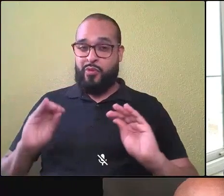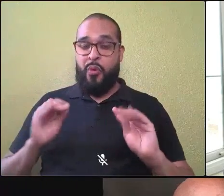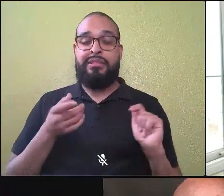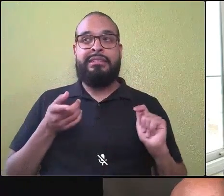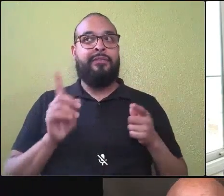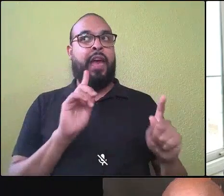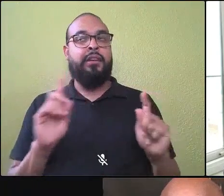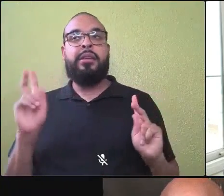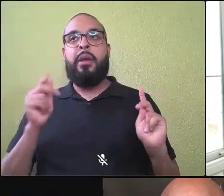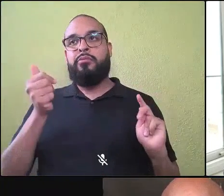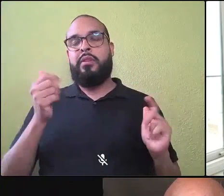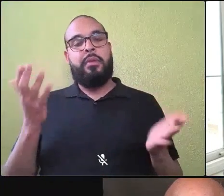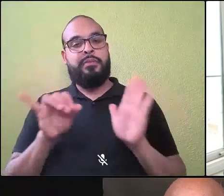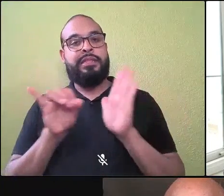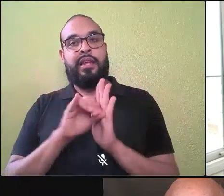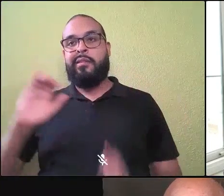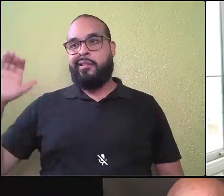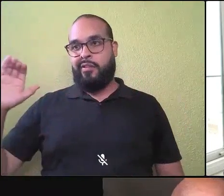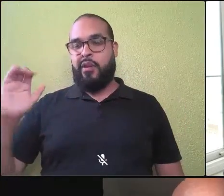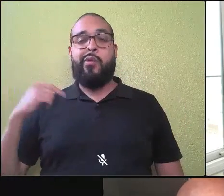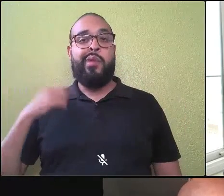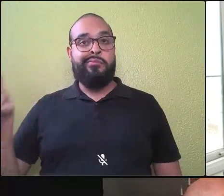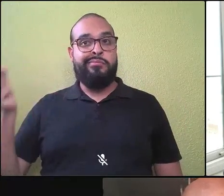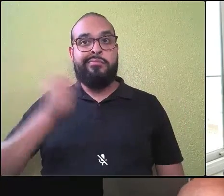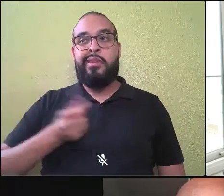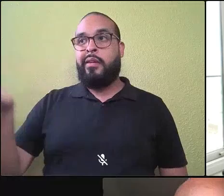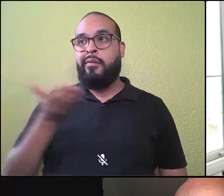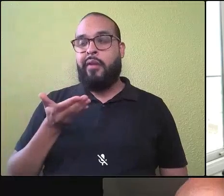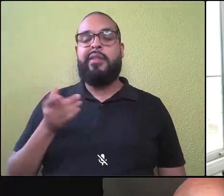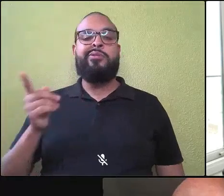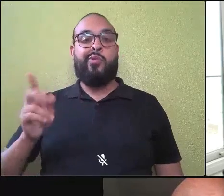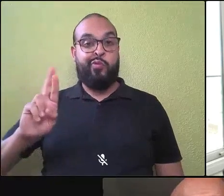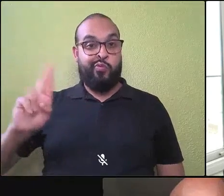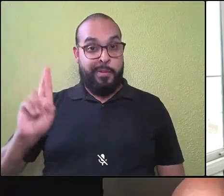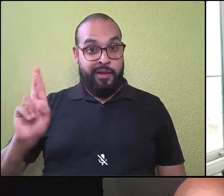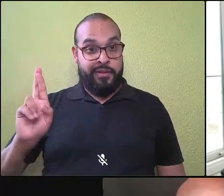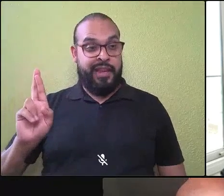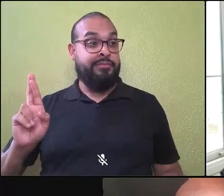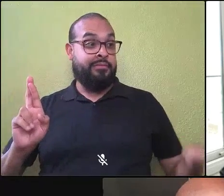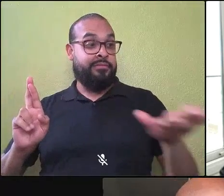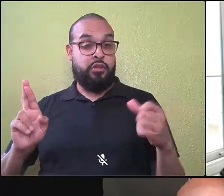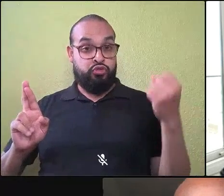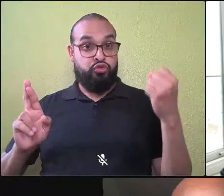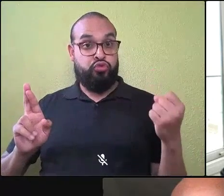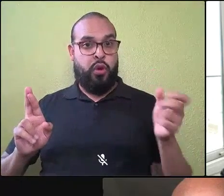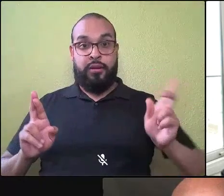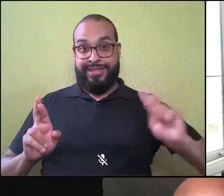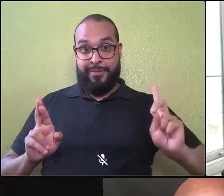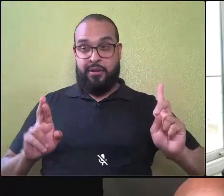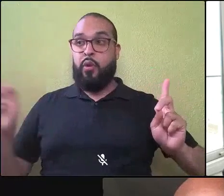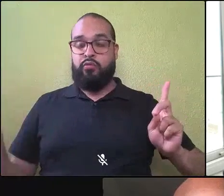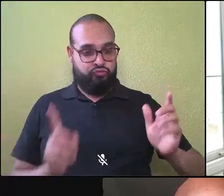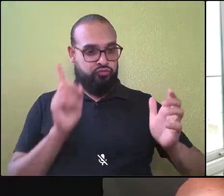be here, but we brought Republicans to what was a mostly Democratic party, no pun intended, and had like difficult conversations. We had conversations